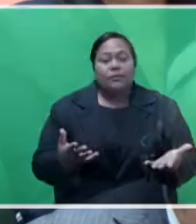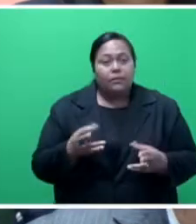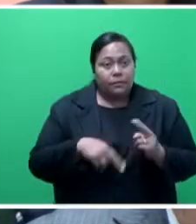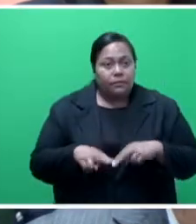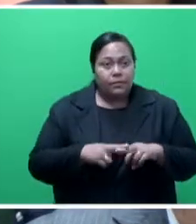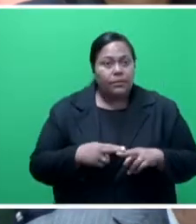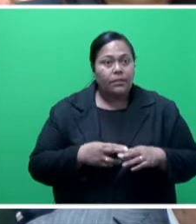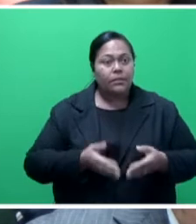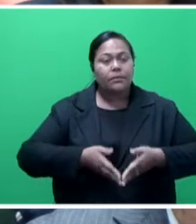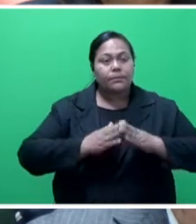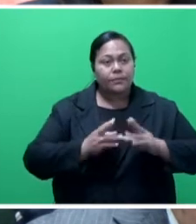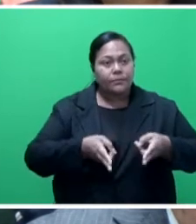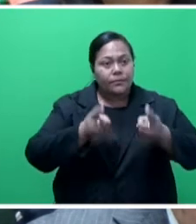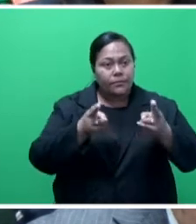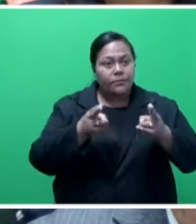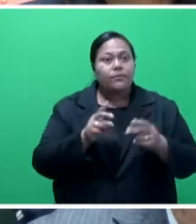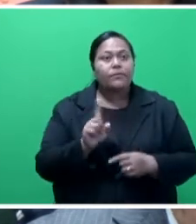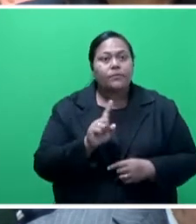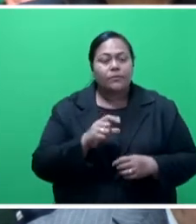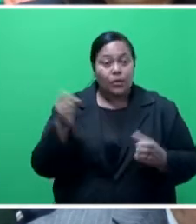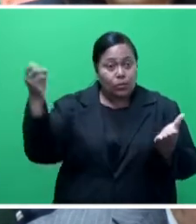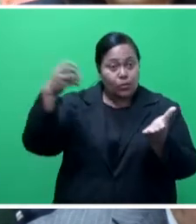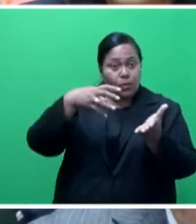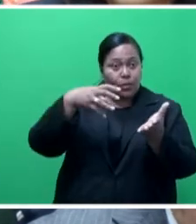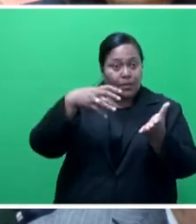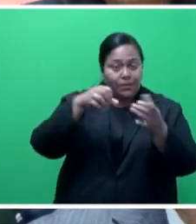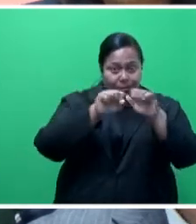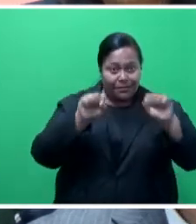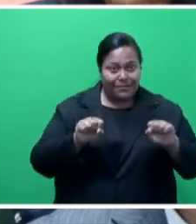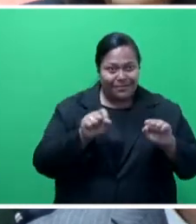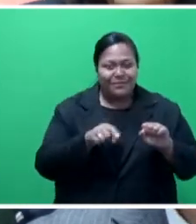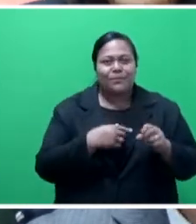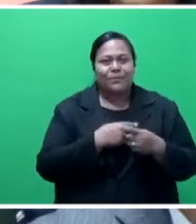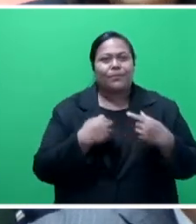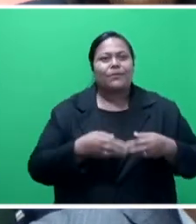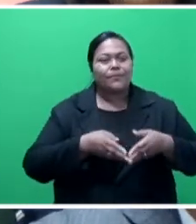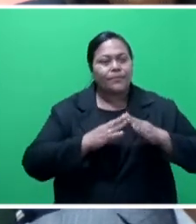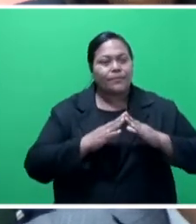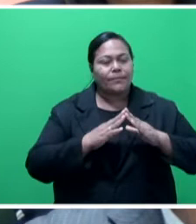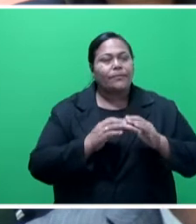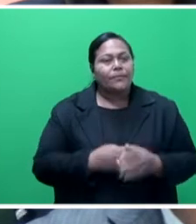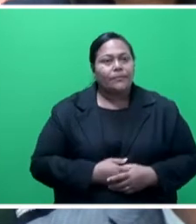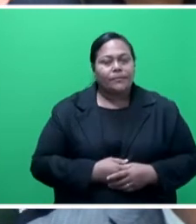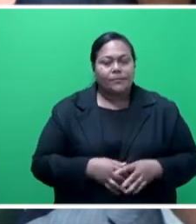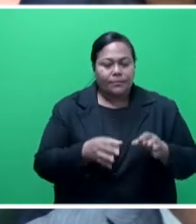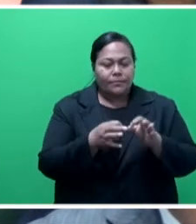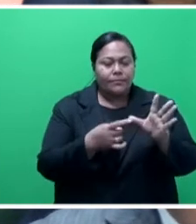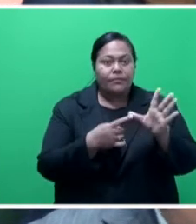engineers in maintaining solar systems that we put up. The Barefoot College, Mr. Speaker,